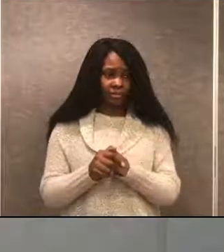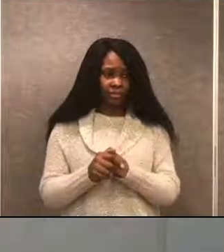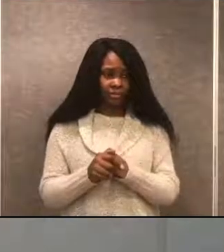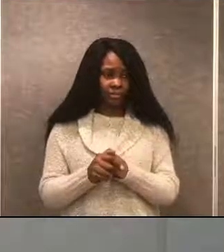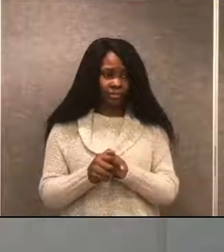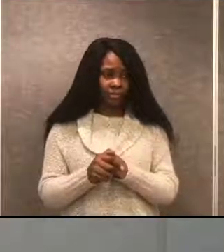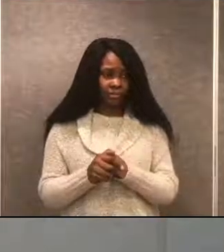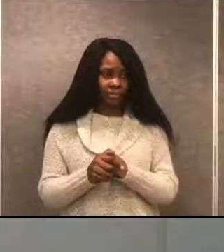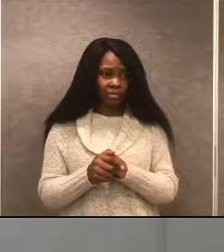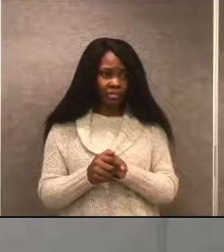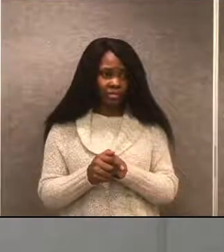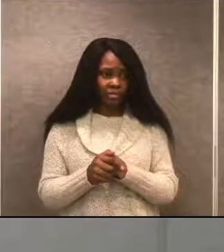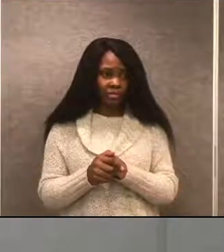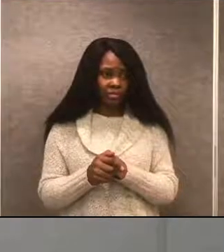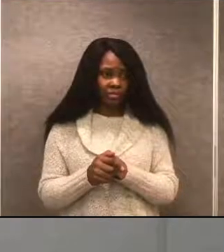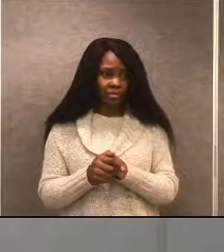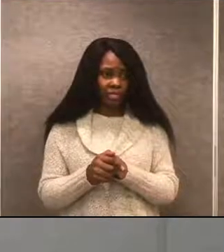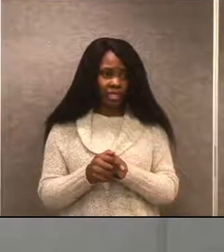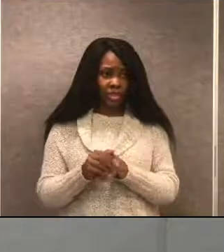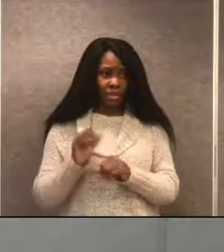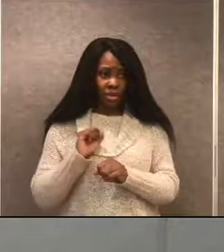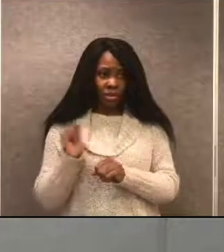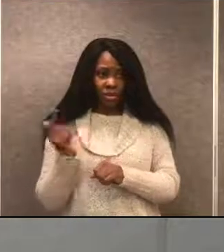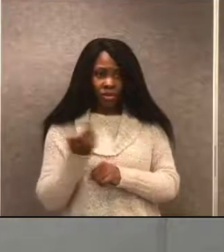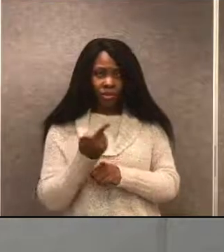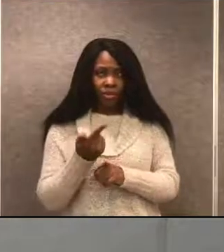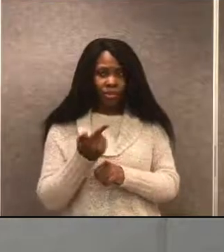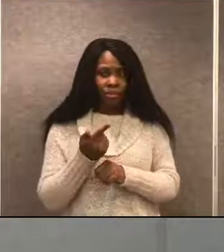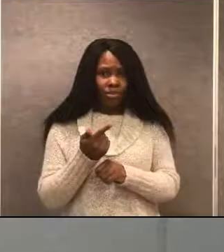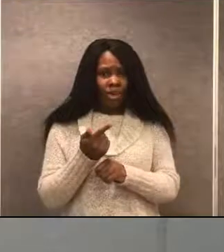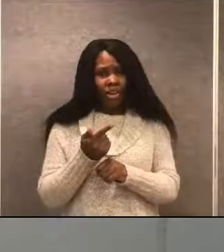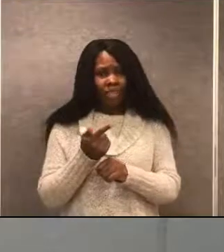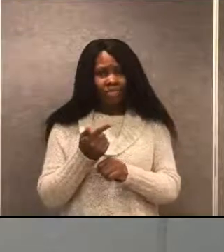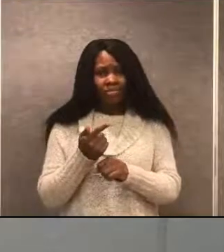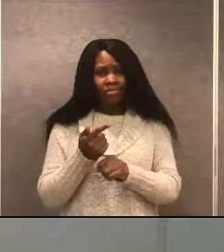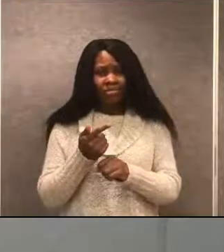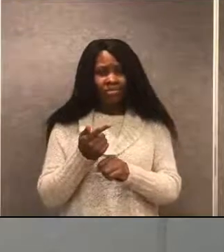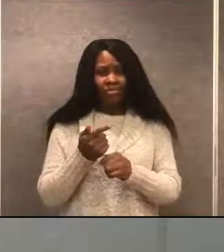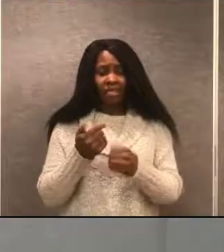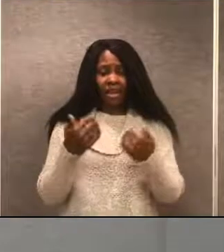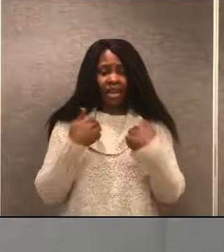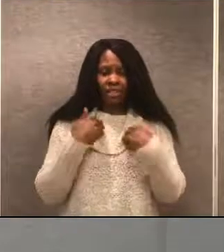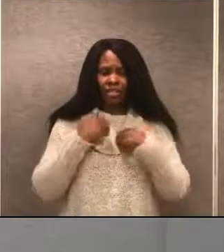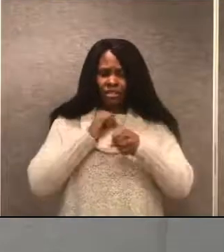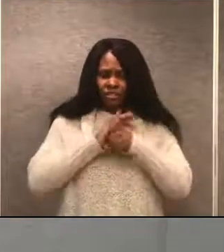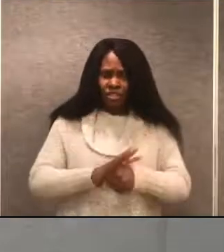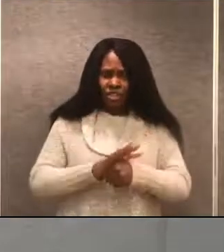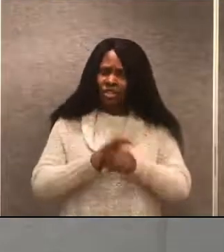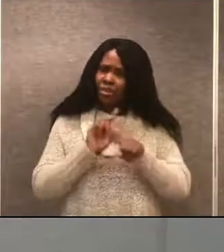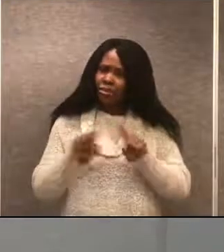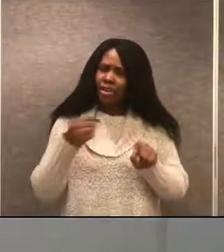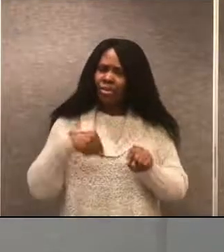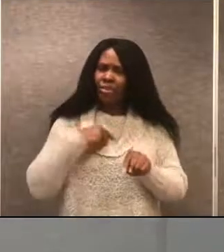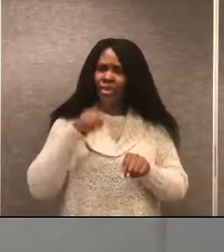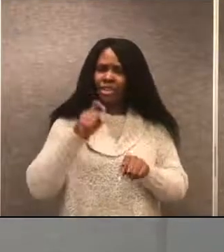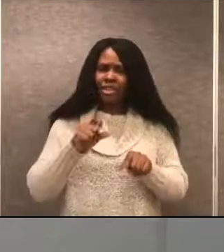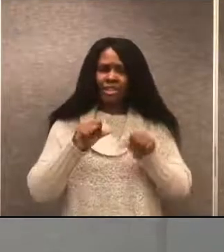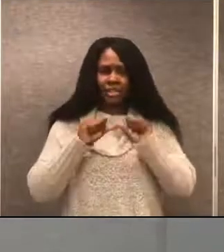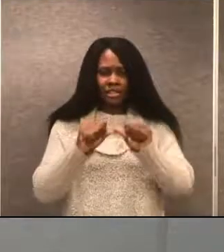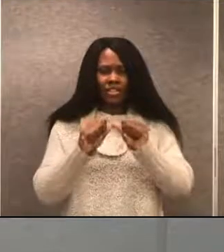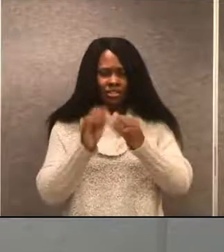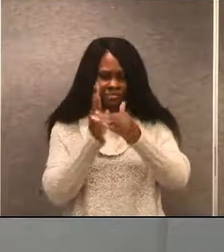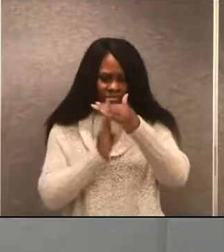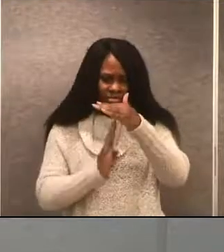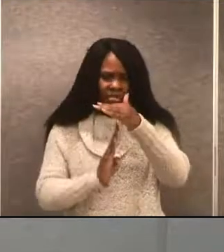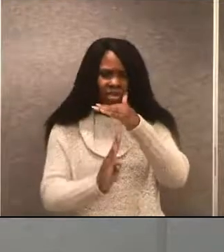because we all get a little bit of stress over this, but try to maintain a level of humility so we can work together and get this